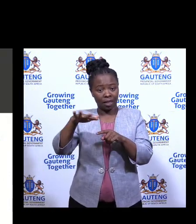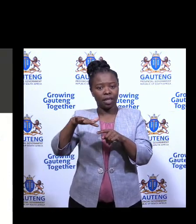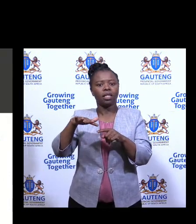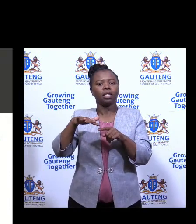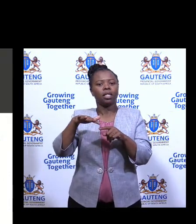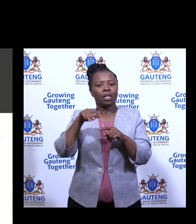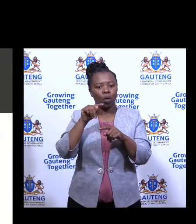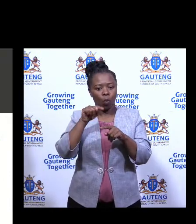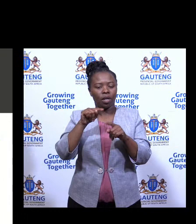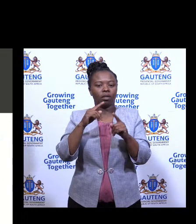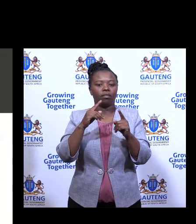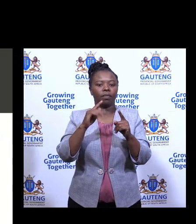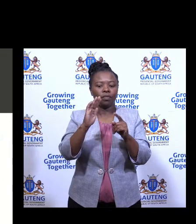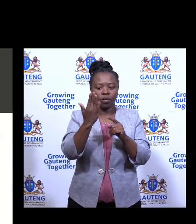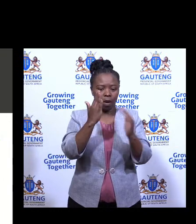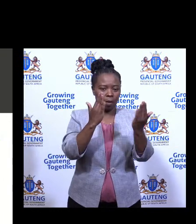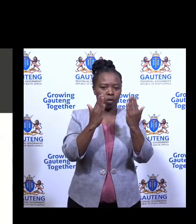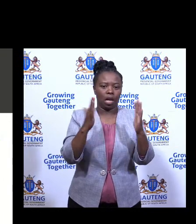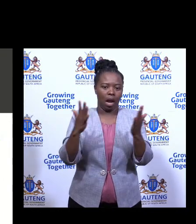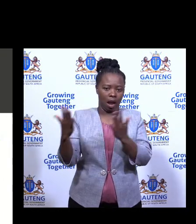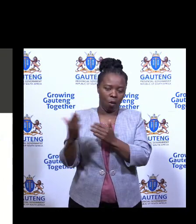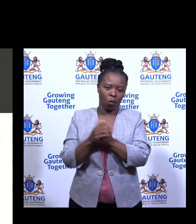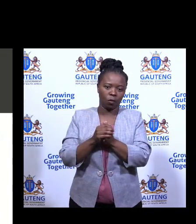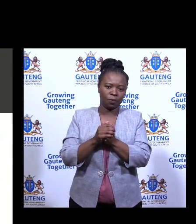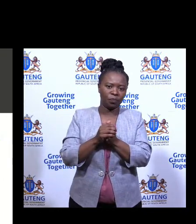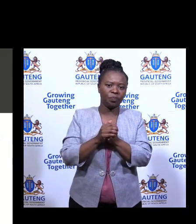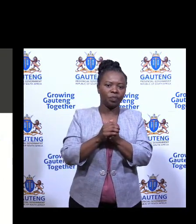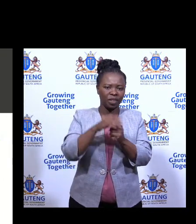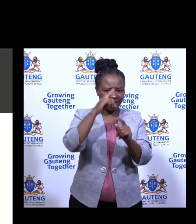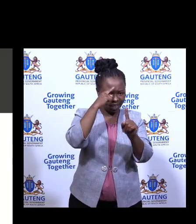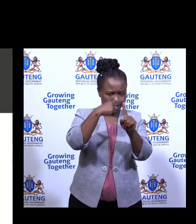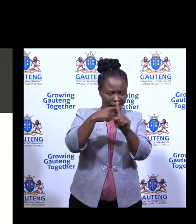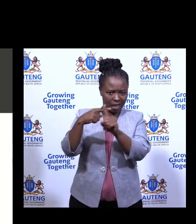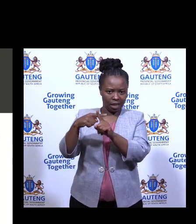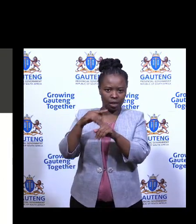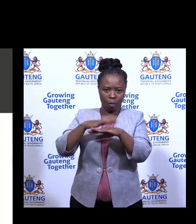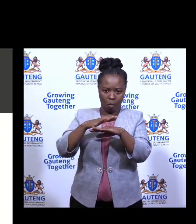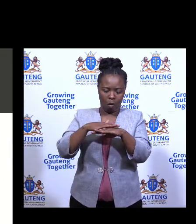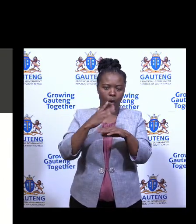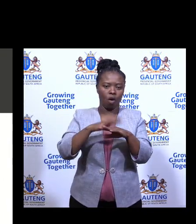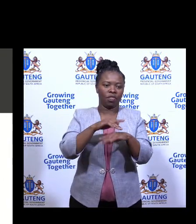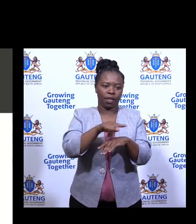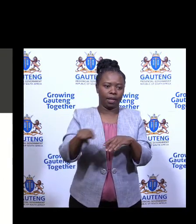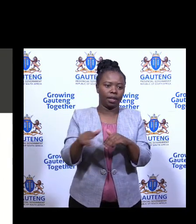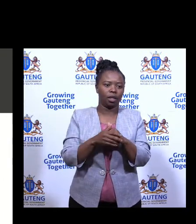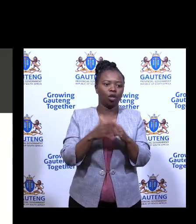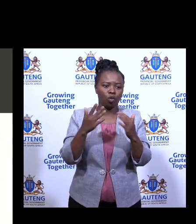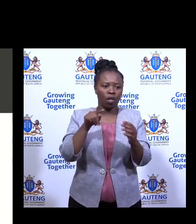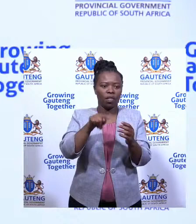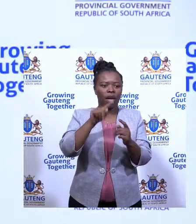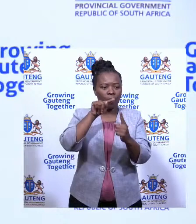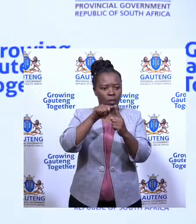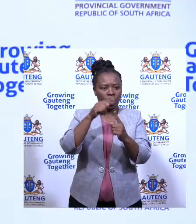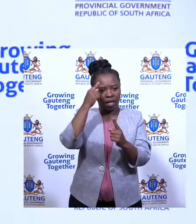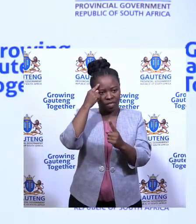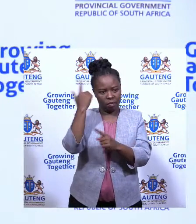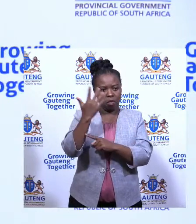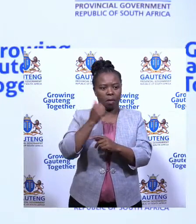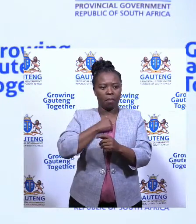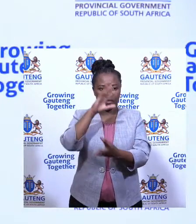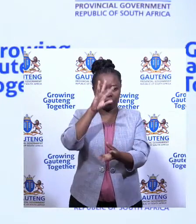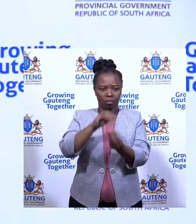and being able to have a look specifically and targeted at that. So at that point, I think I'm going to conclude my